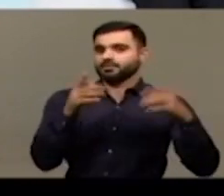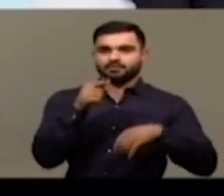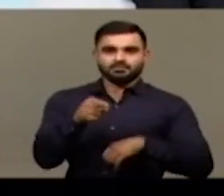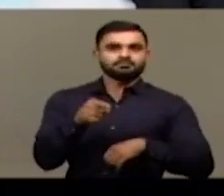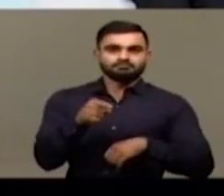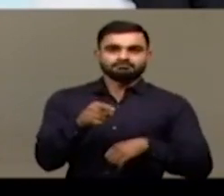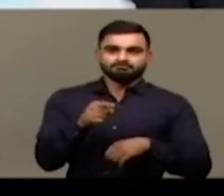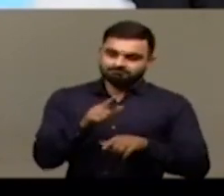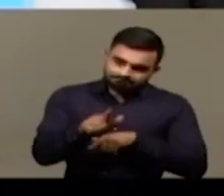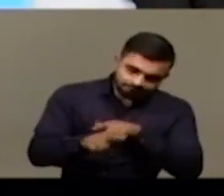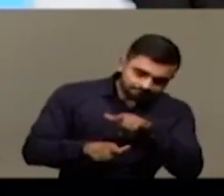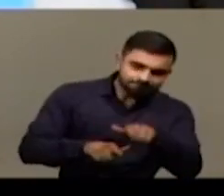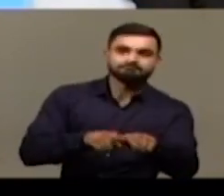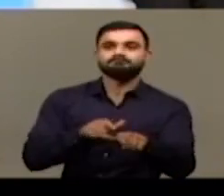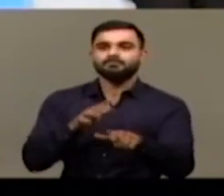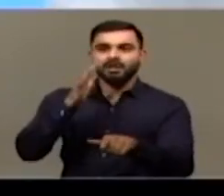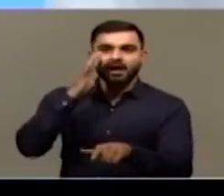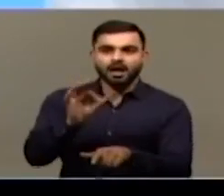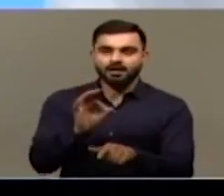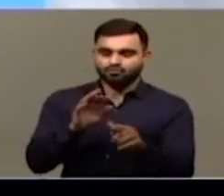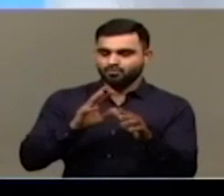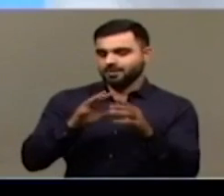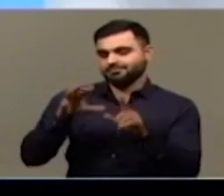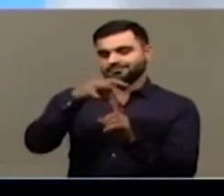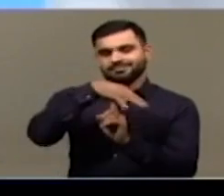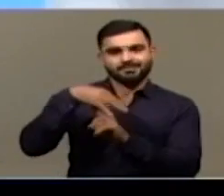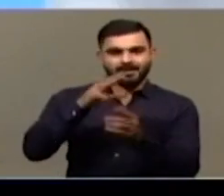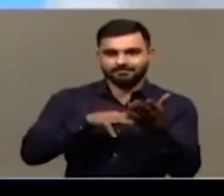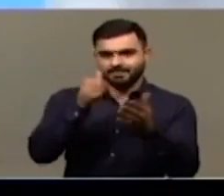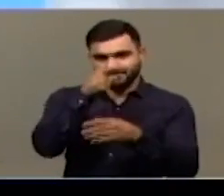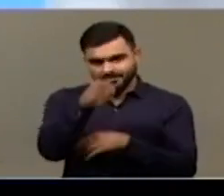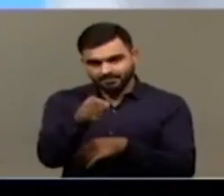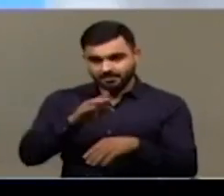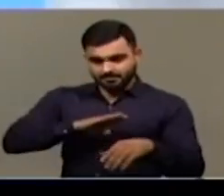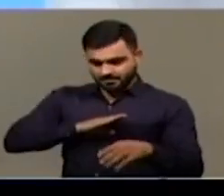hai aur jis tarah se Maharashtra mein ye pehla mantralay is tarah se banaya gaya hai. Bahut bahut